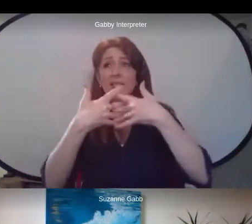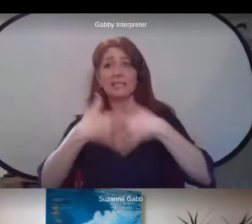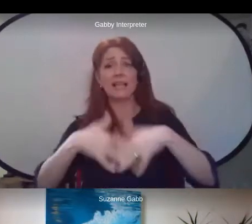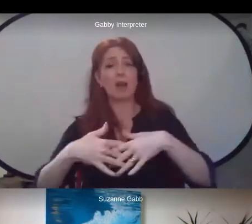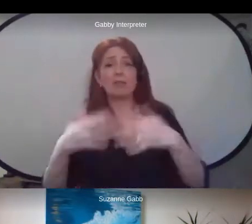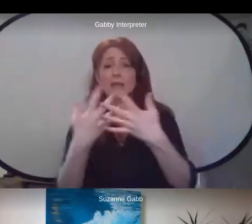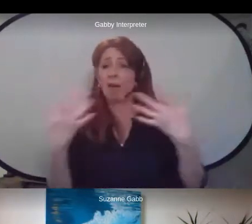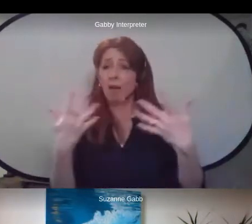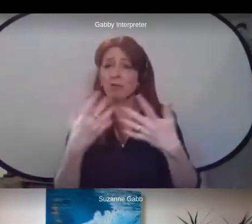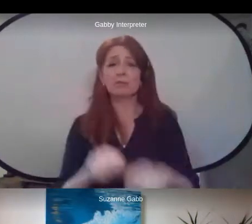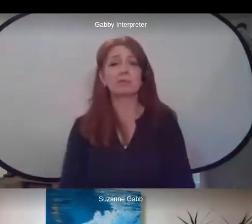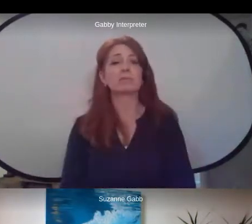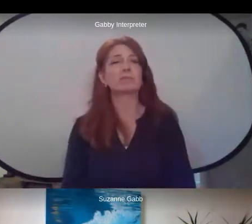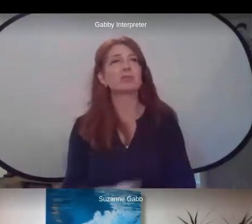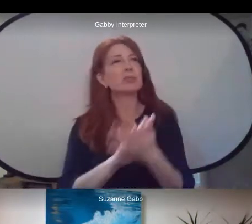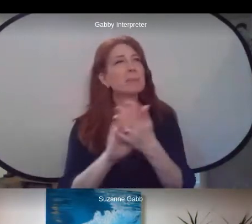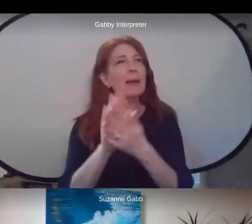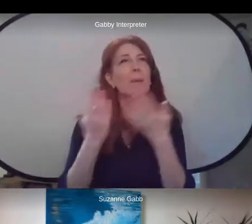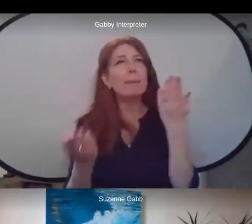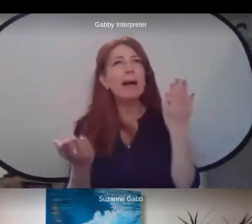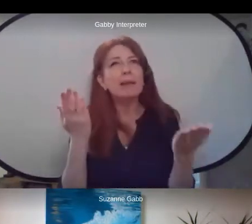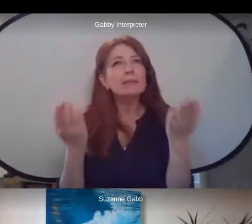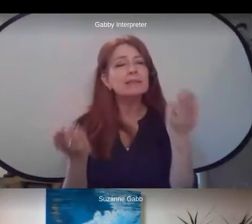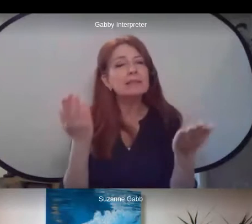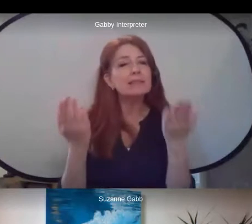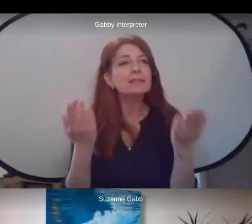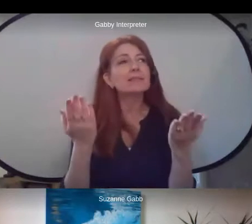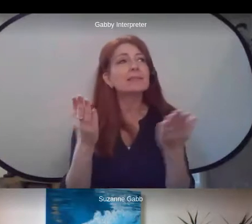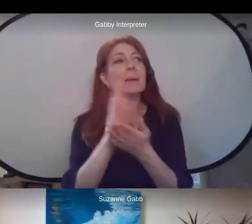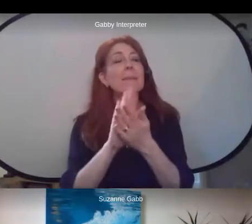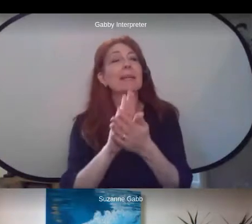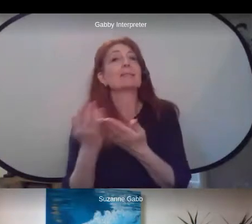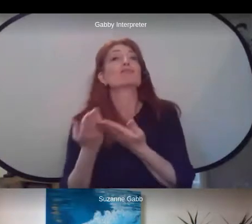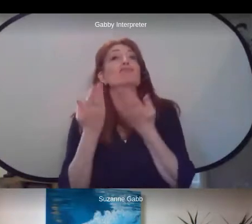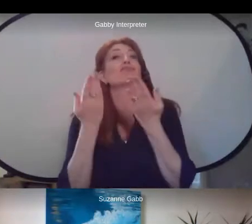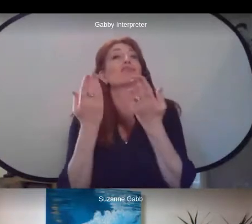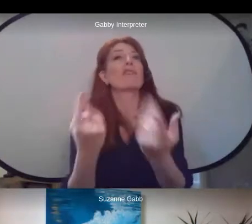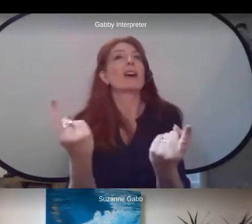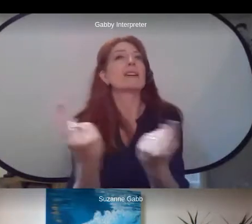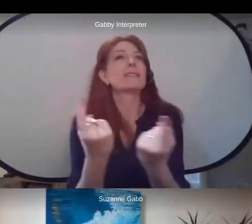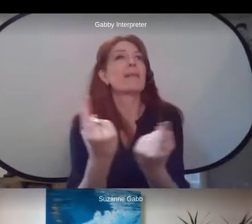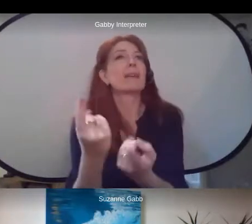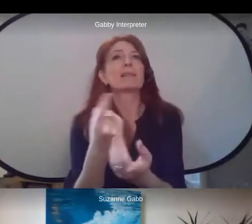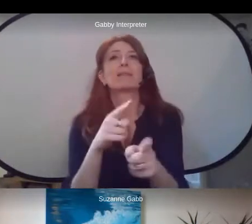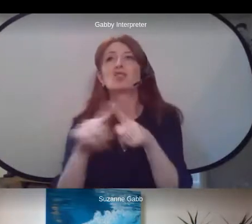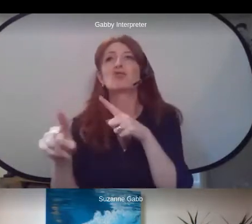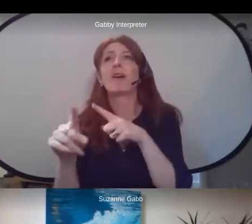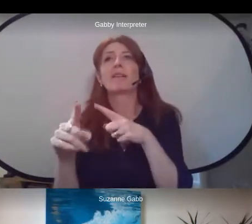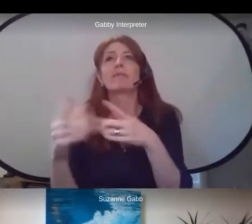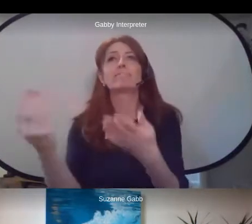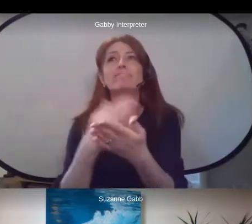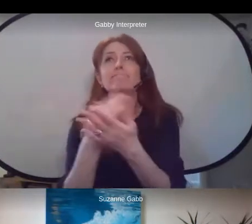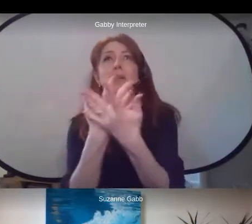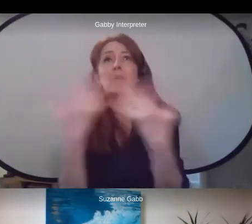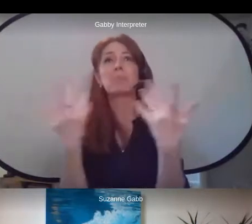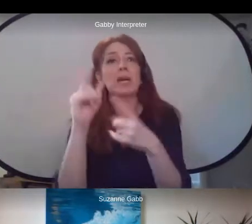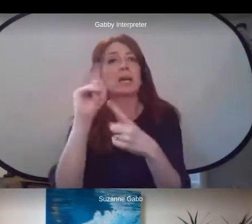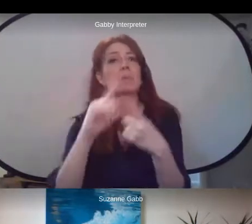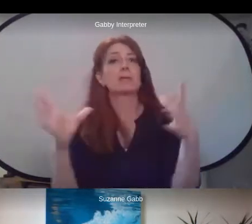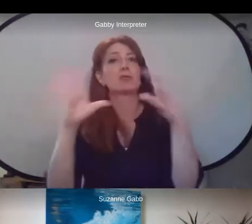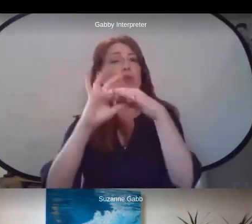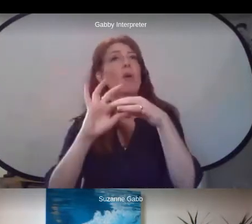balance right to sort of be able to sort of still provide something and being able to get as many people as we could online. So